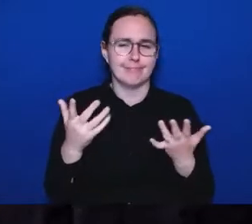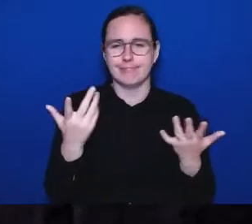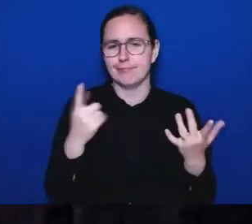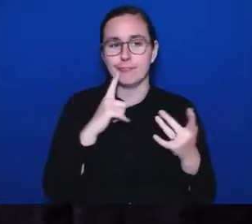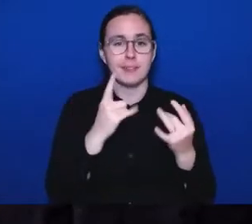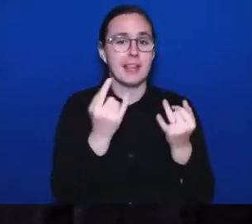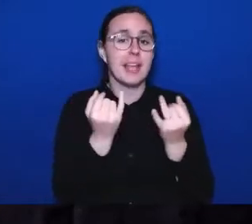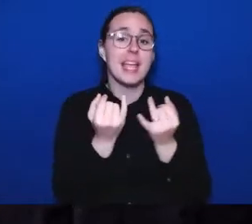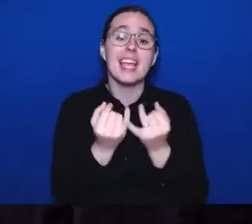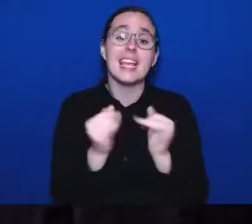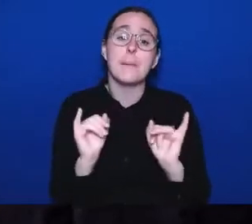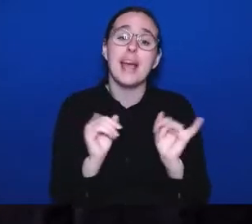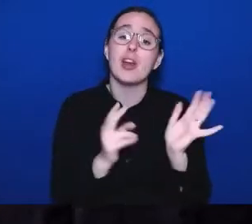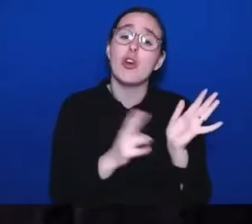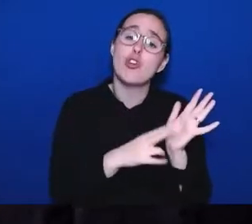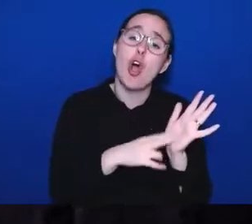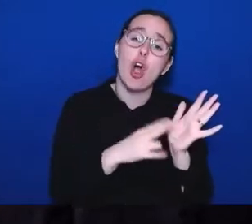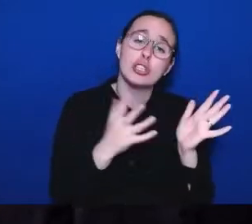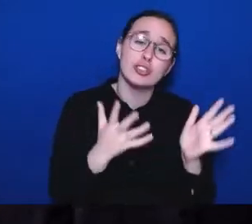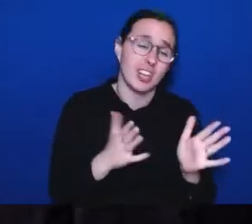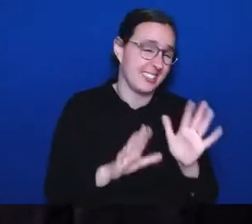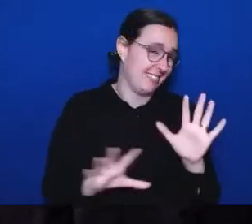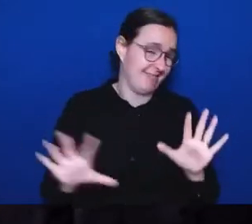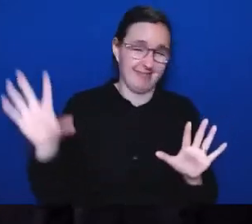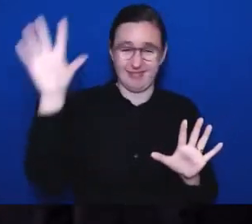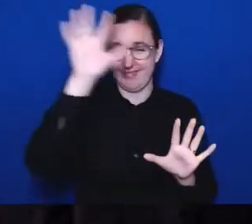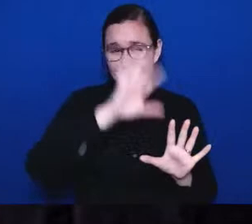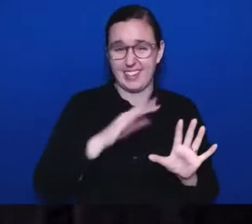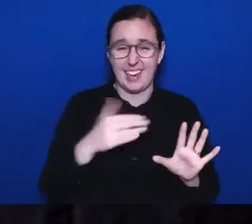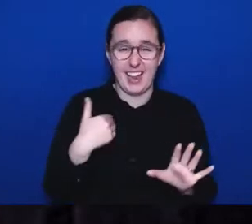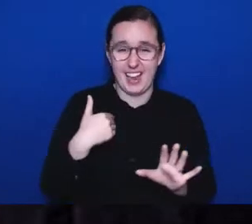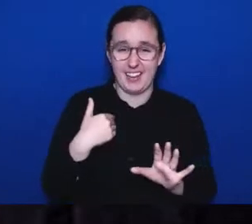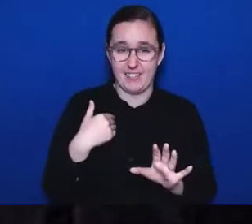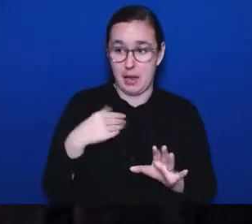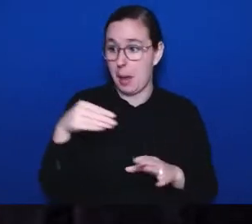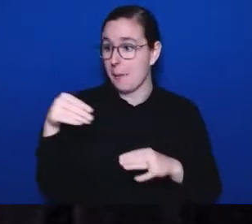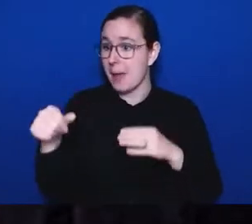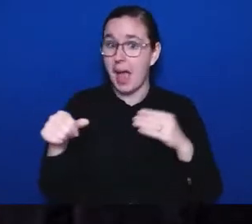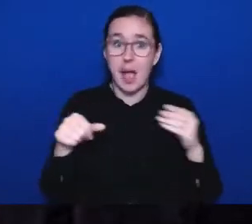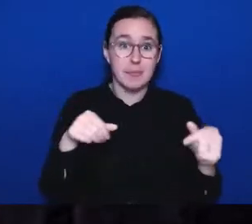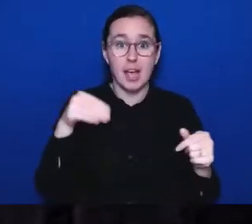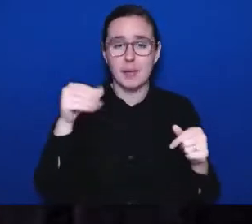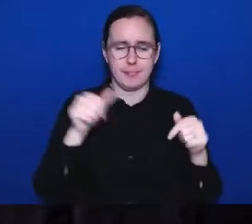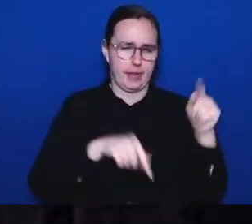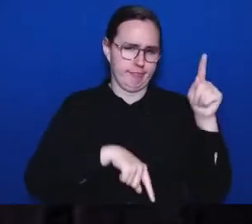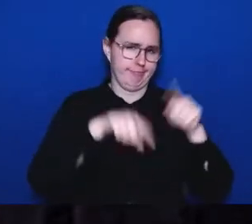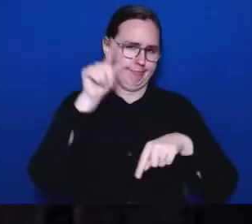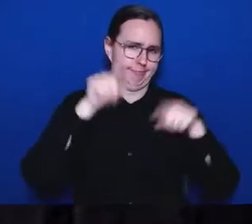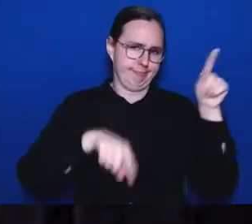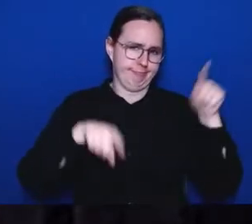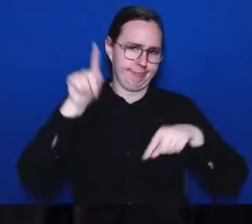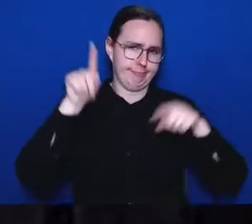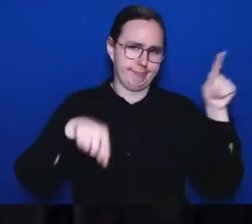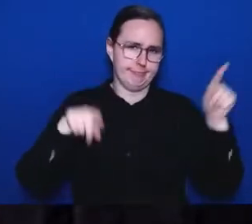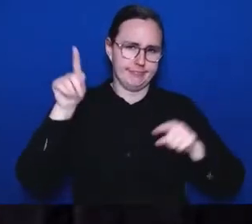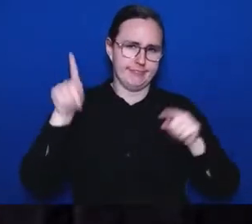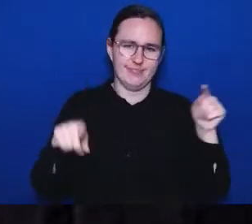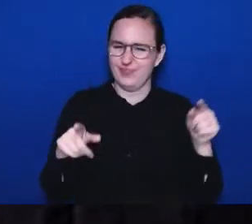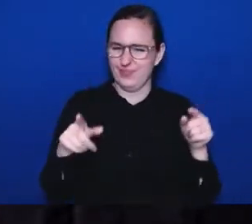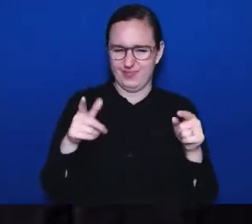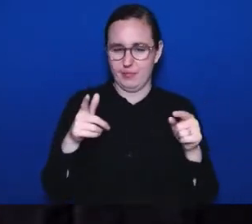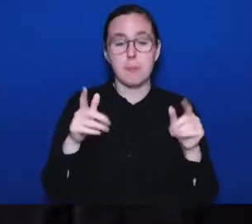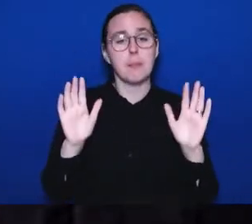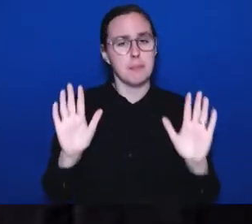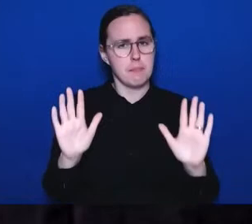to the system who are paid differently, and it's been hard to bring those together. This breaks down some of those barriers,